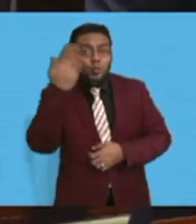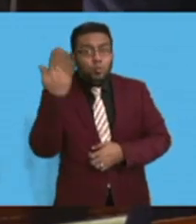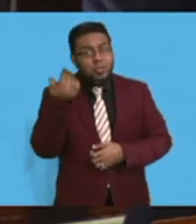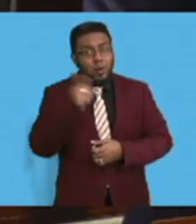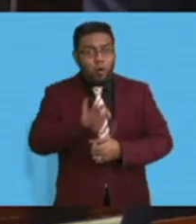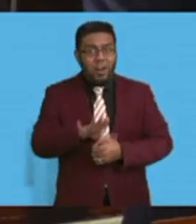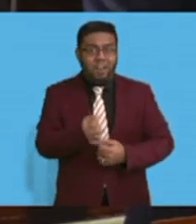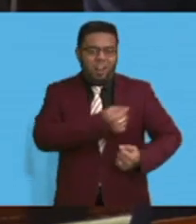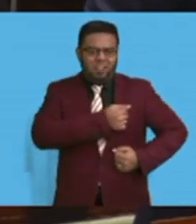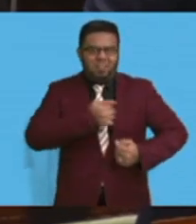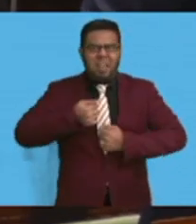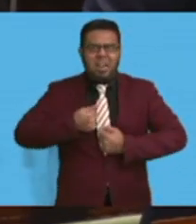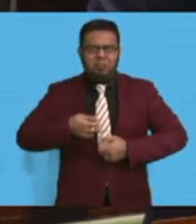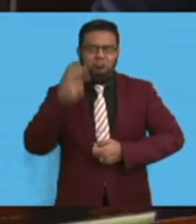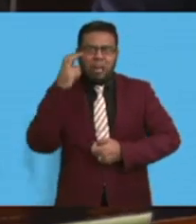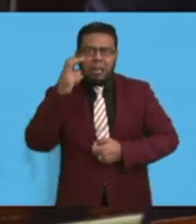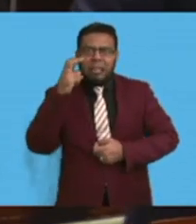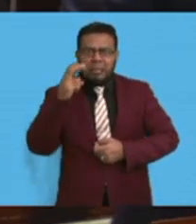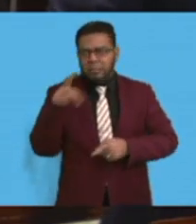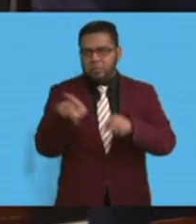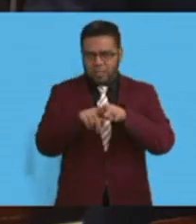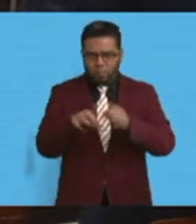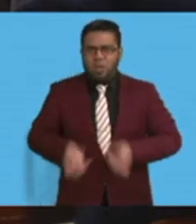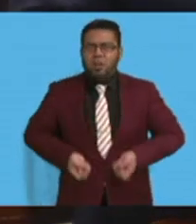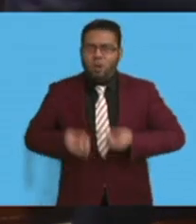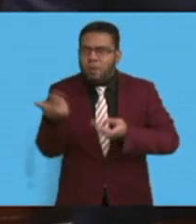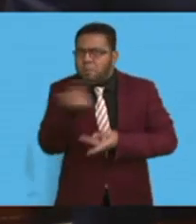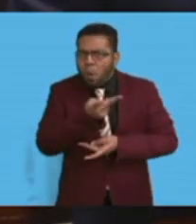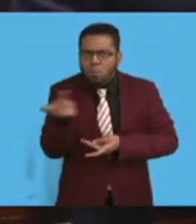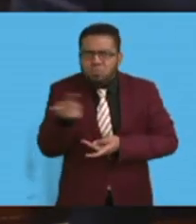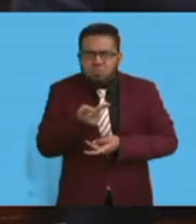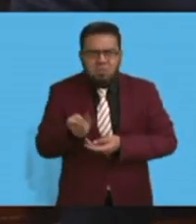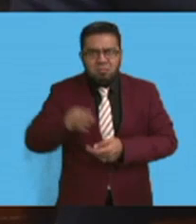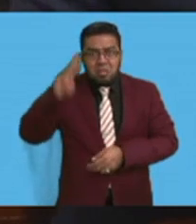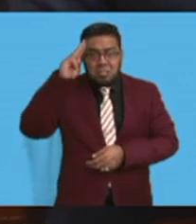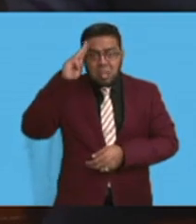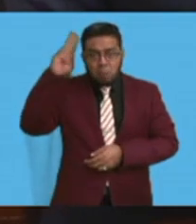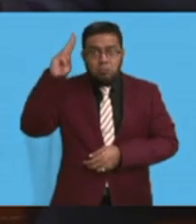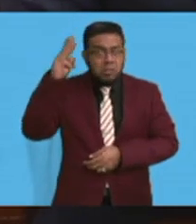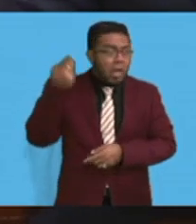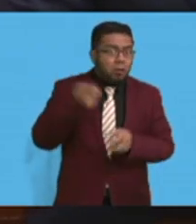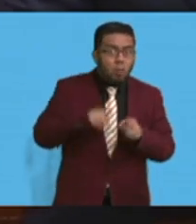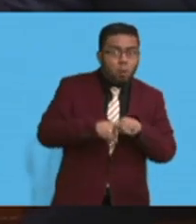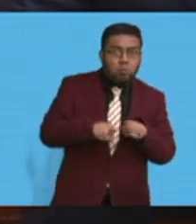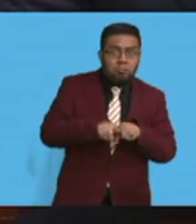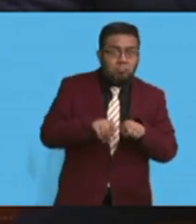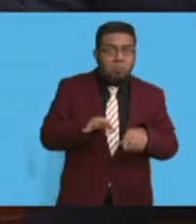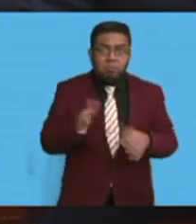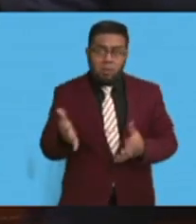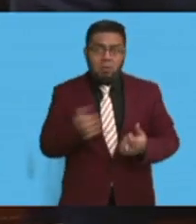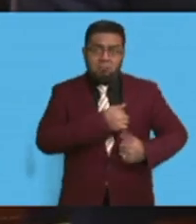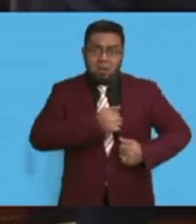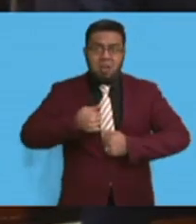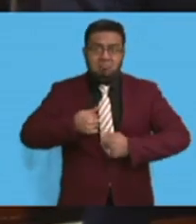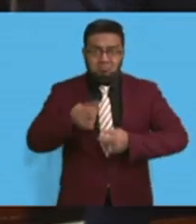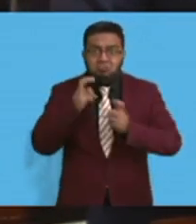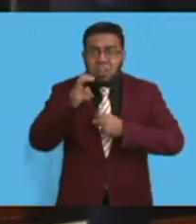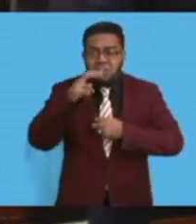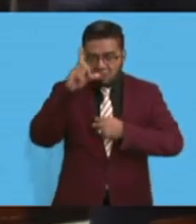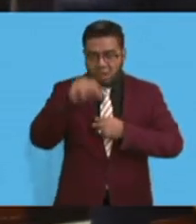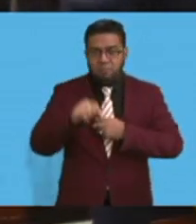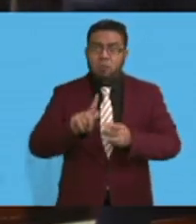offer both of these programs to the students. We are working with the Fiji Scouts Association to bring this program online from term 1